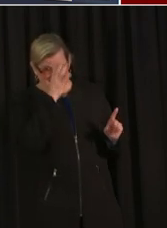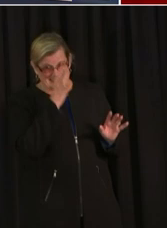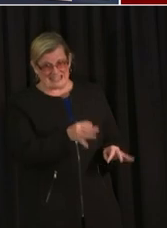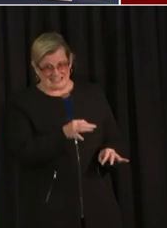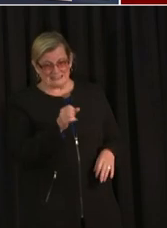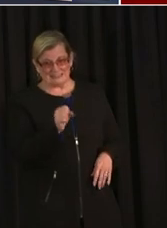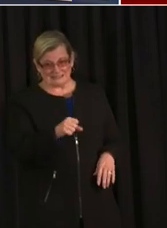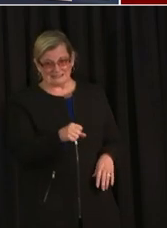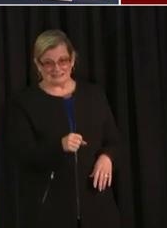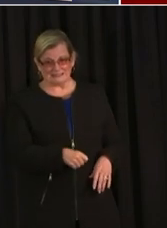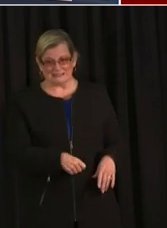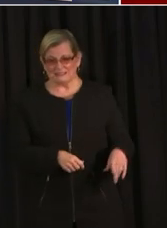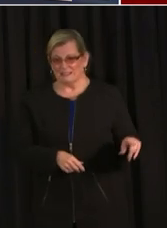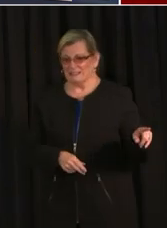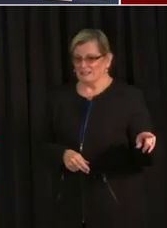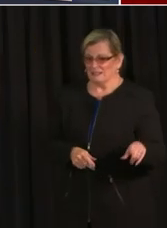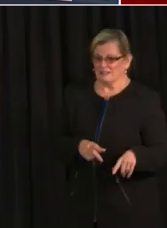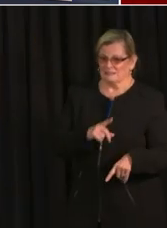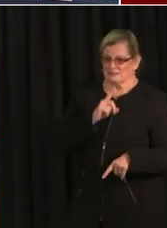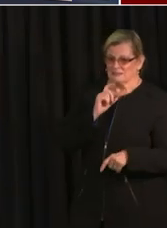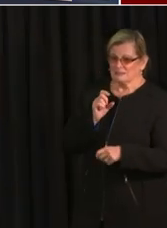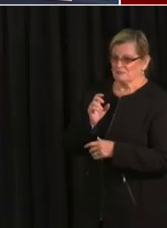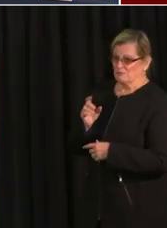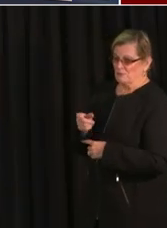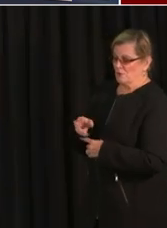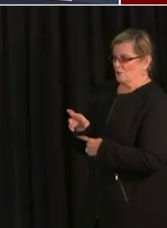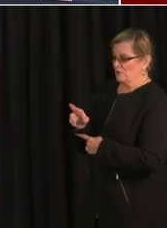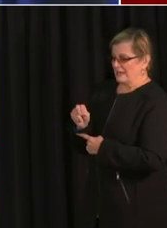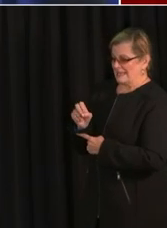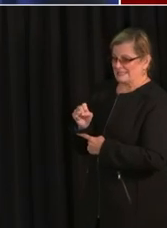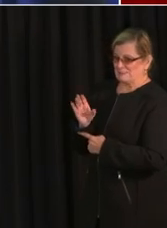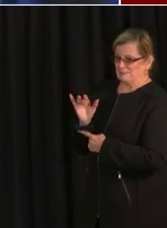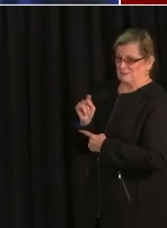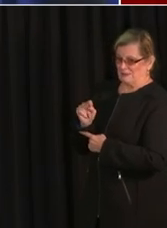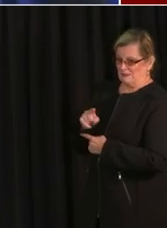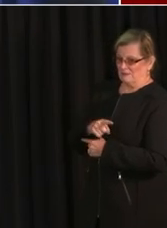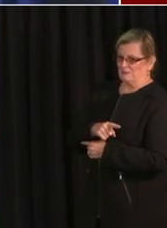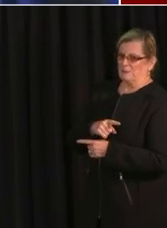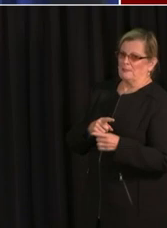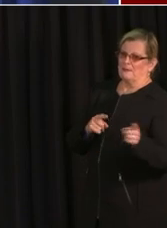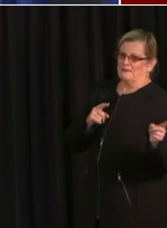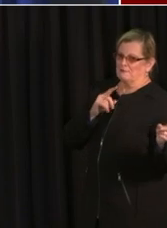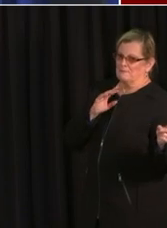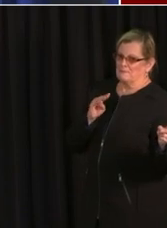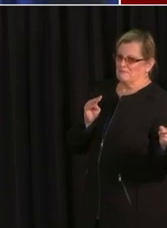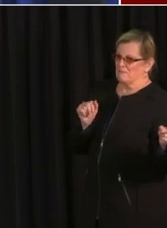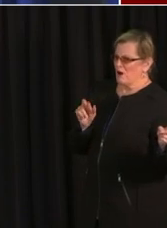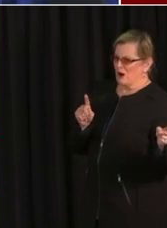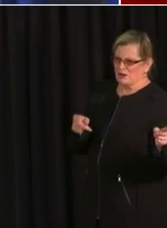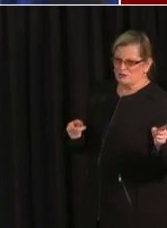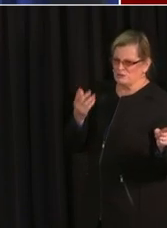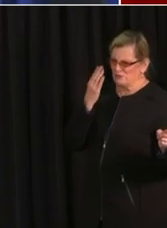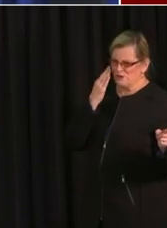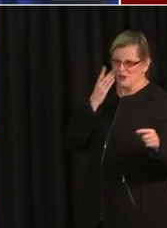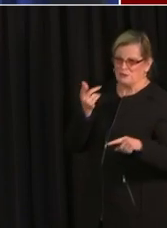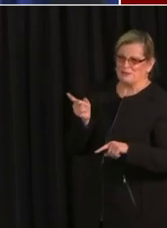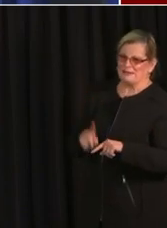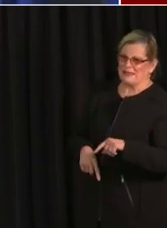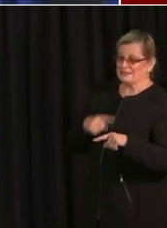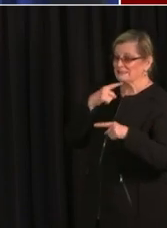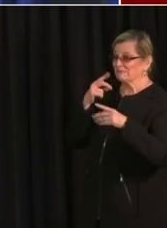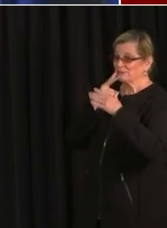think you've been following this very closely enough since March that you should know by now that there are no guarantees related to a pandemic, right?